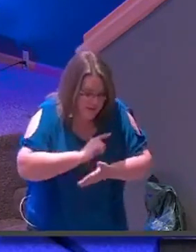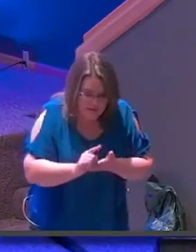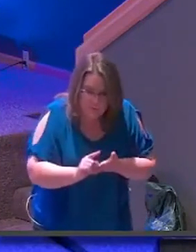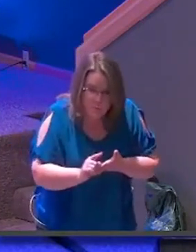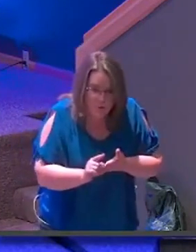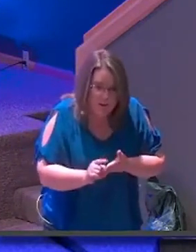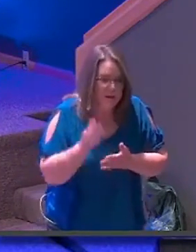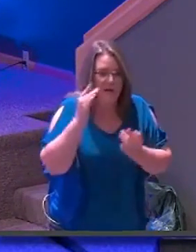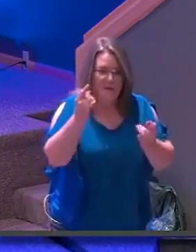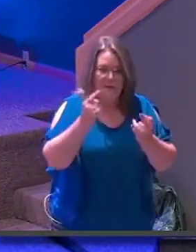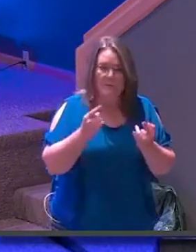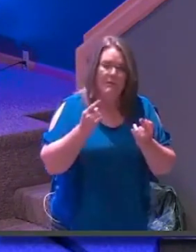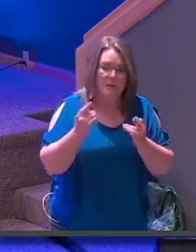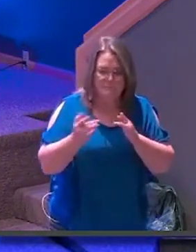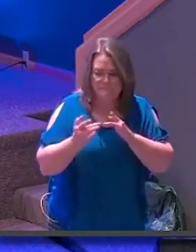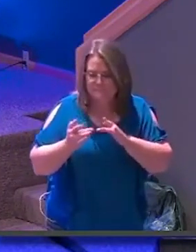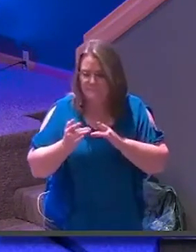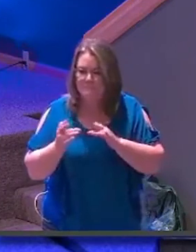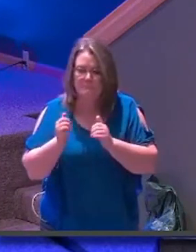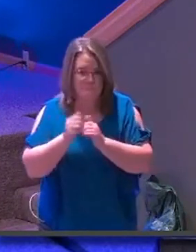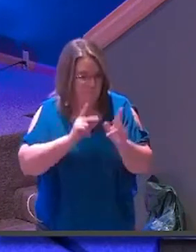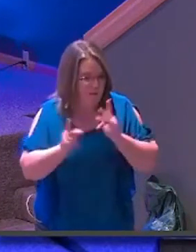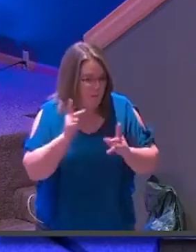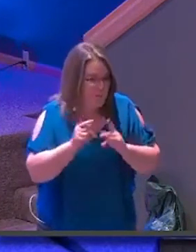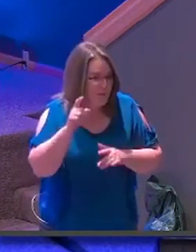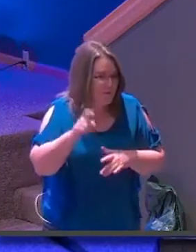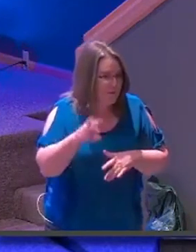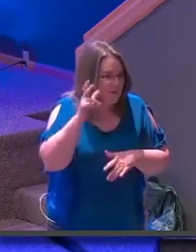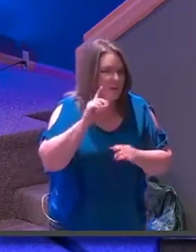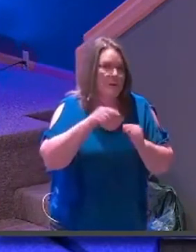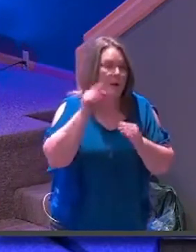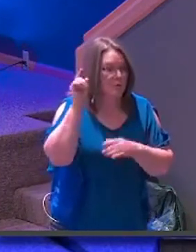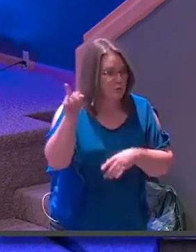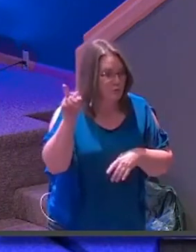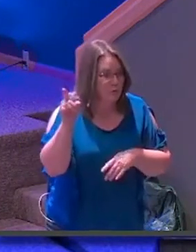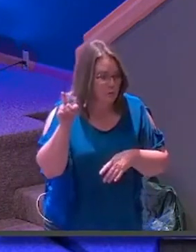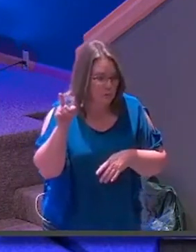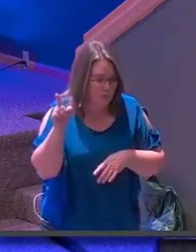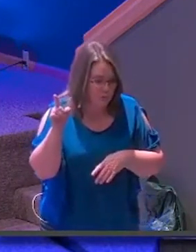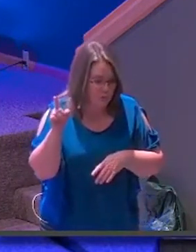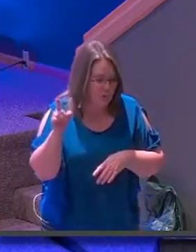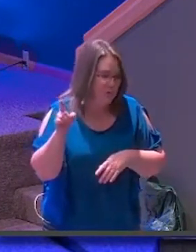into contact with people that need to hear about you, or at minimum,